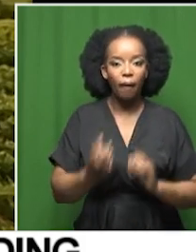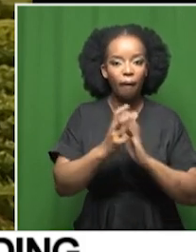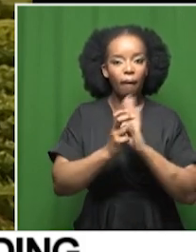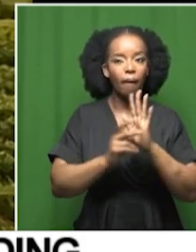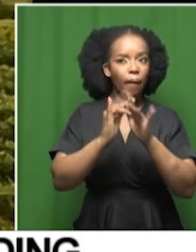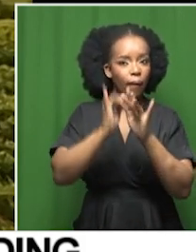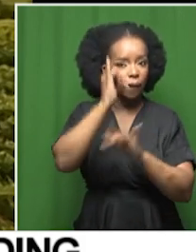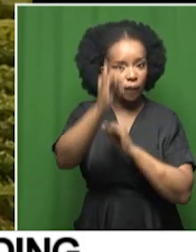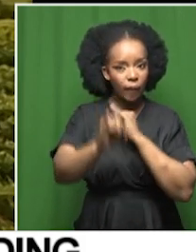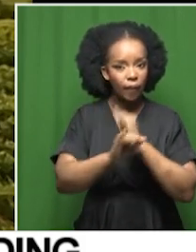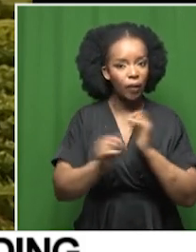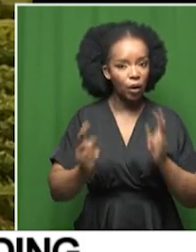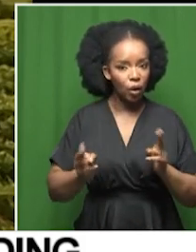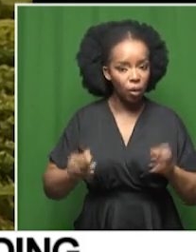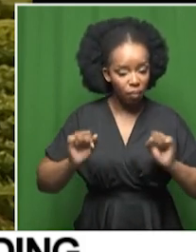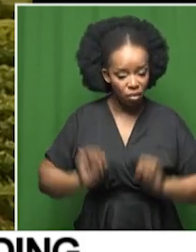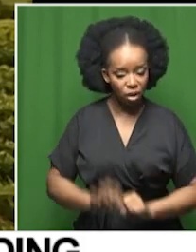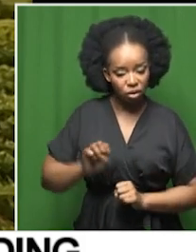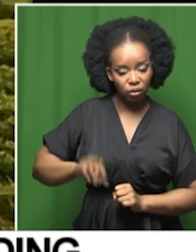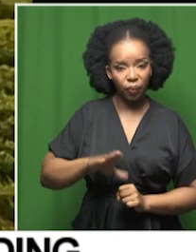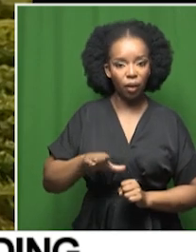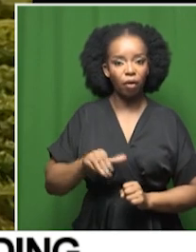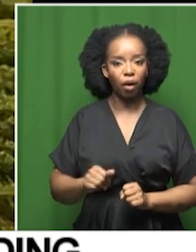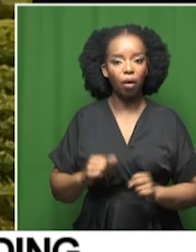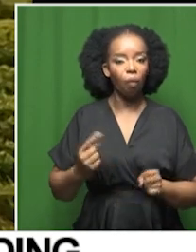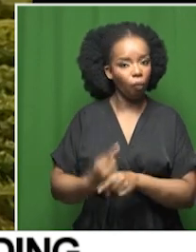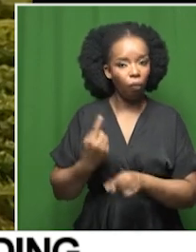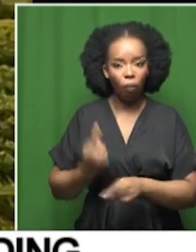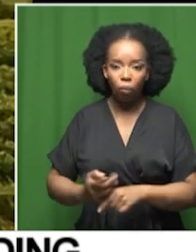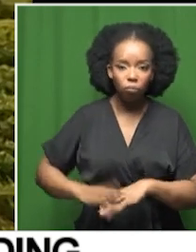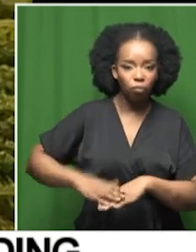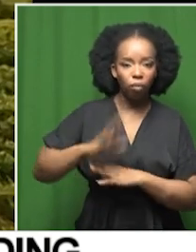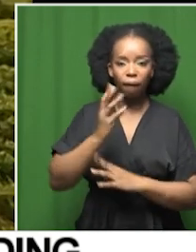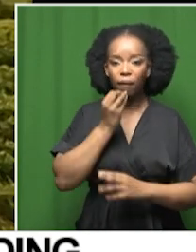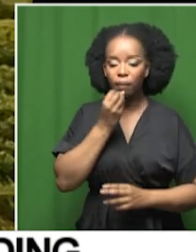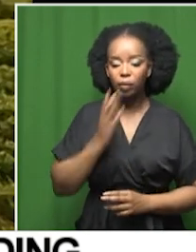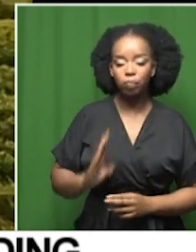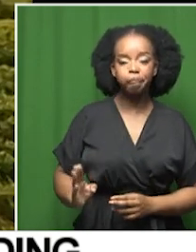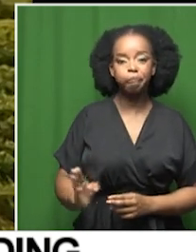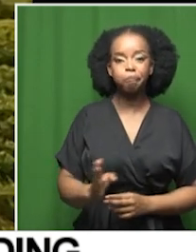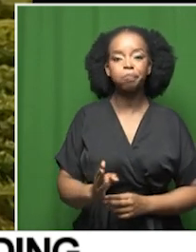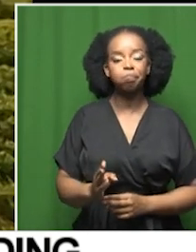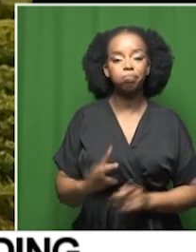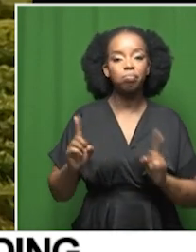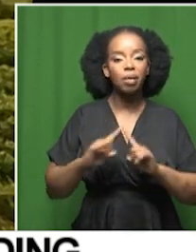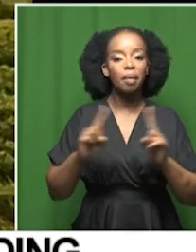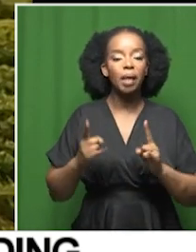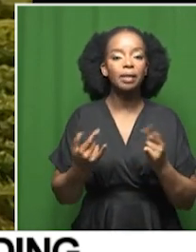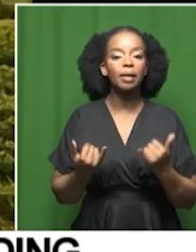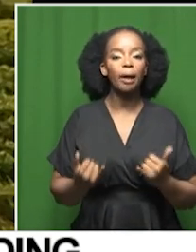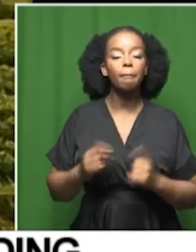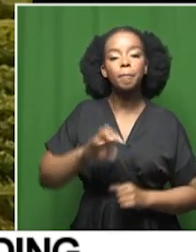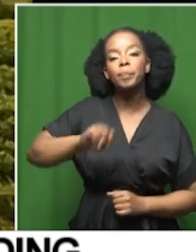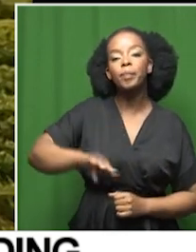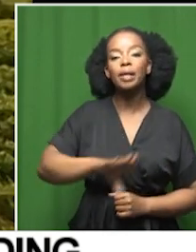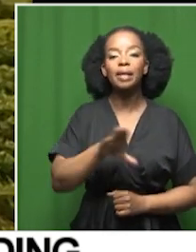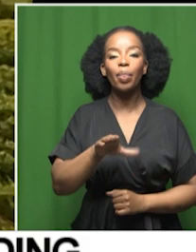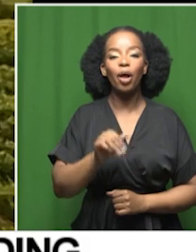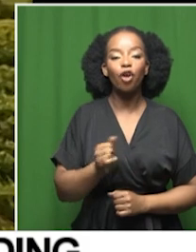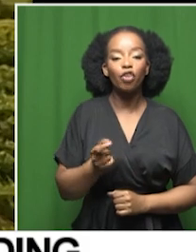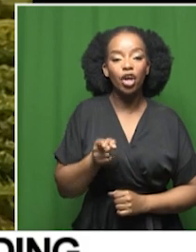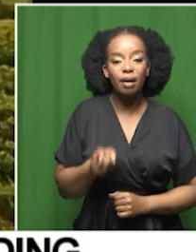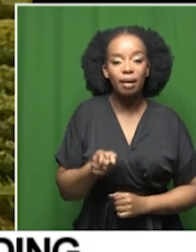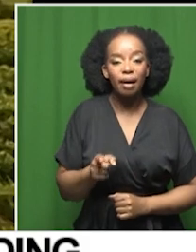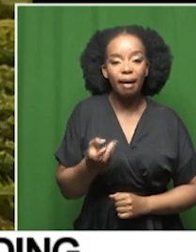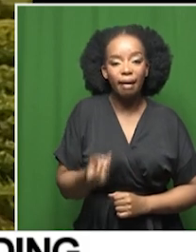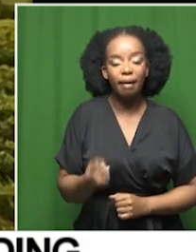exceeding international norms. That's because it's difficult to absorb those costs. But of course, in a society like South Africa, where you have poverty,